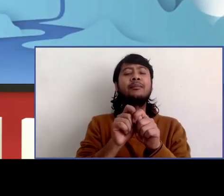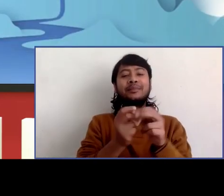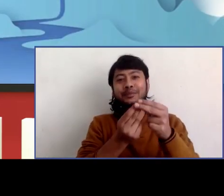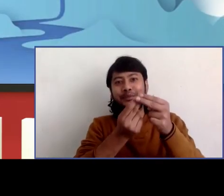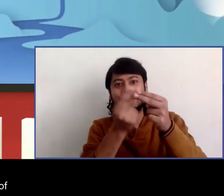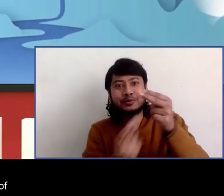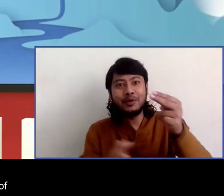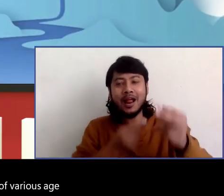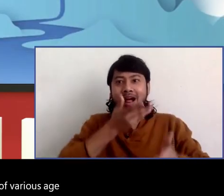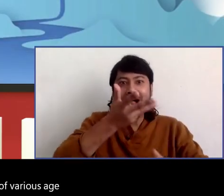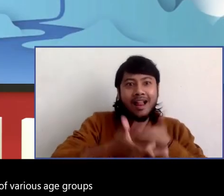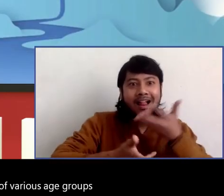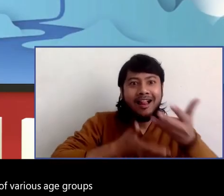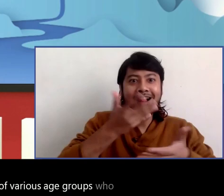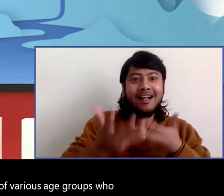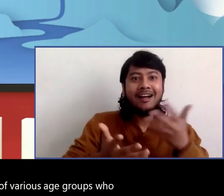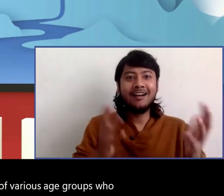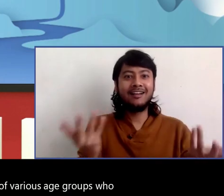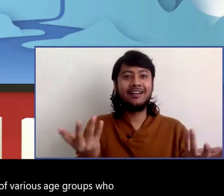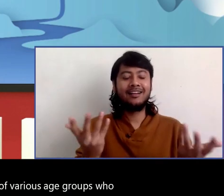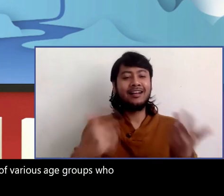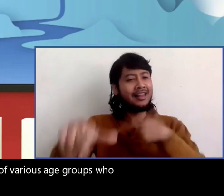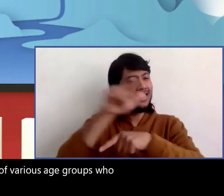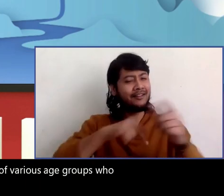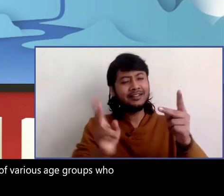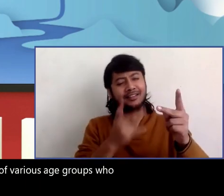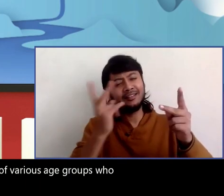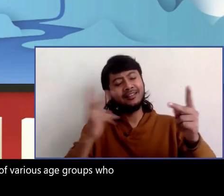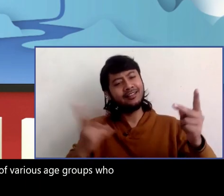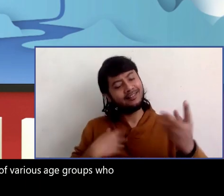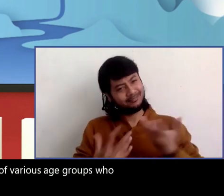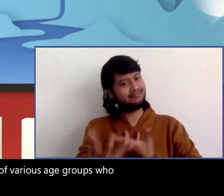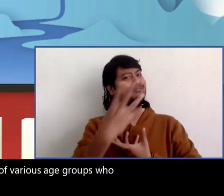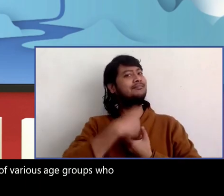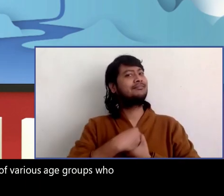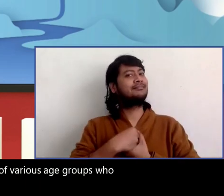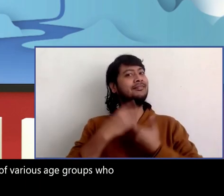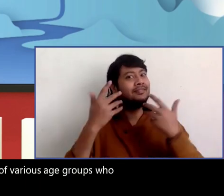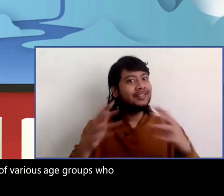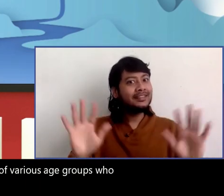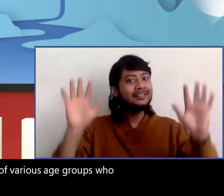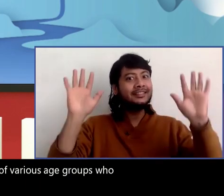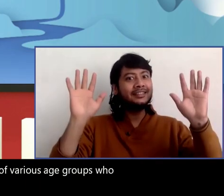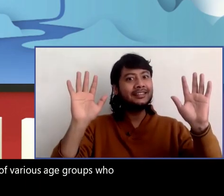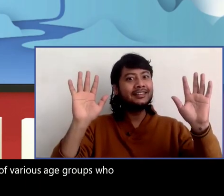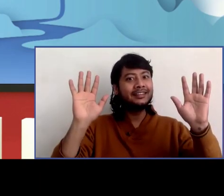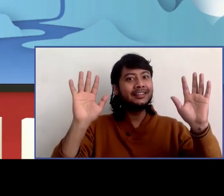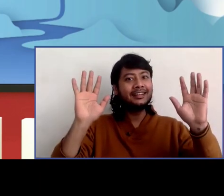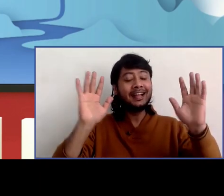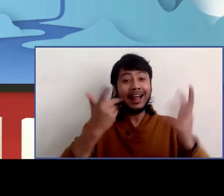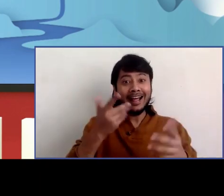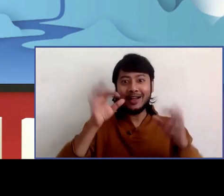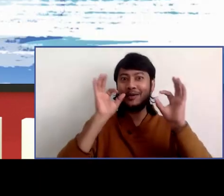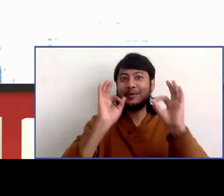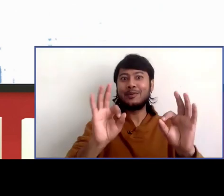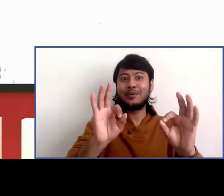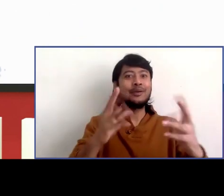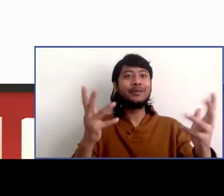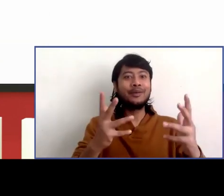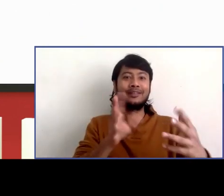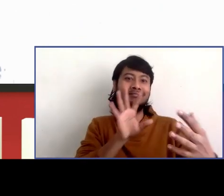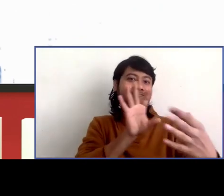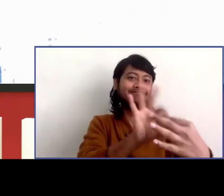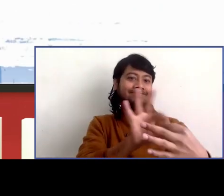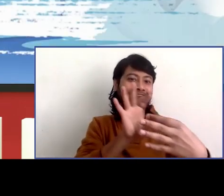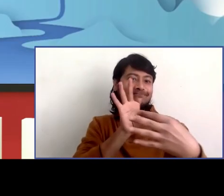who speak different languages. But stories connect me with all of them. And whenever I